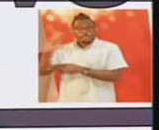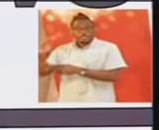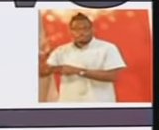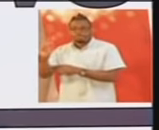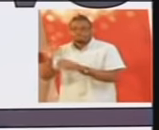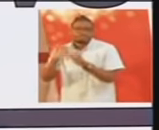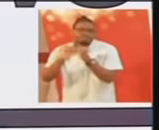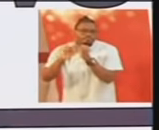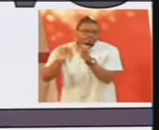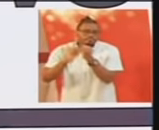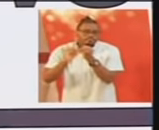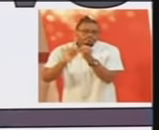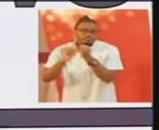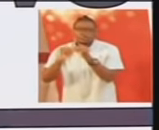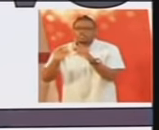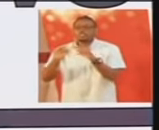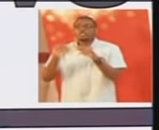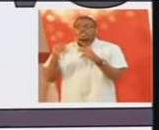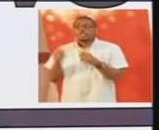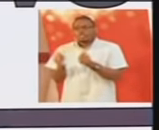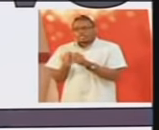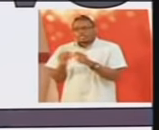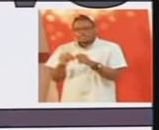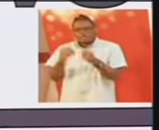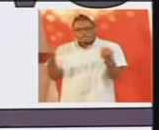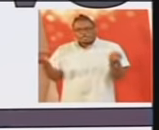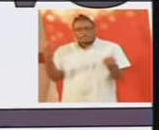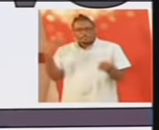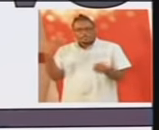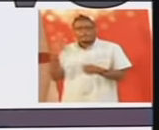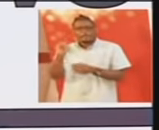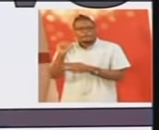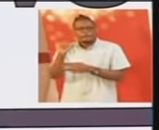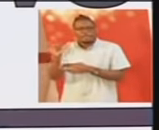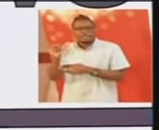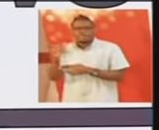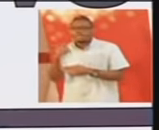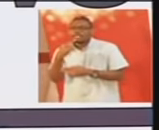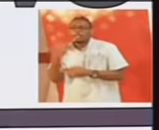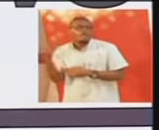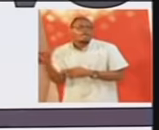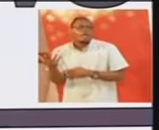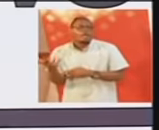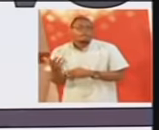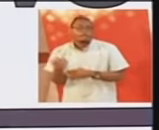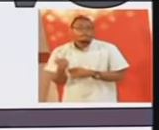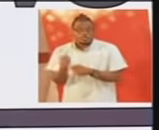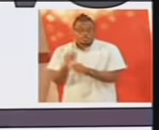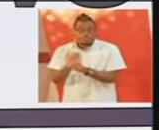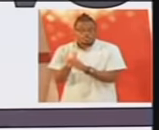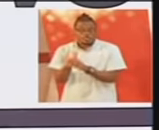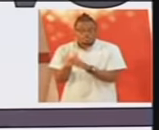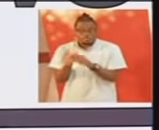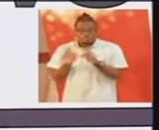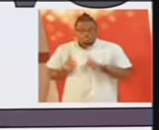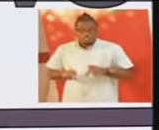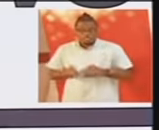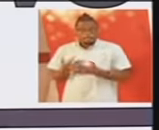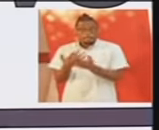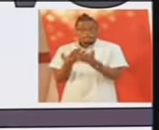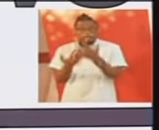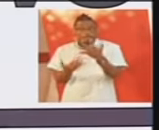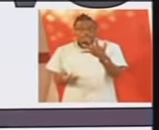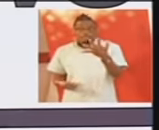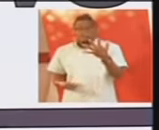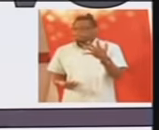Journal in May of 2020, said it best. A COVID patient's blood is